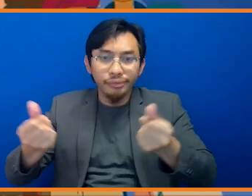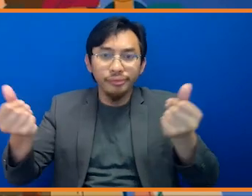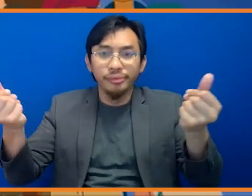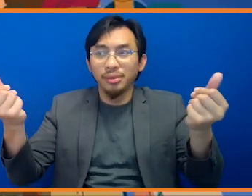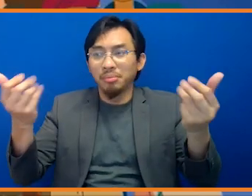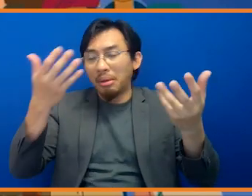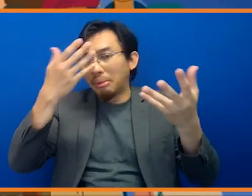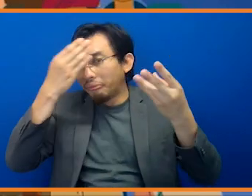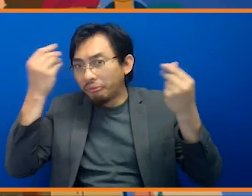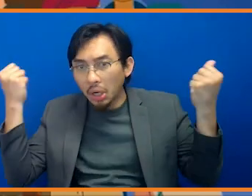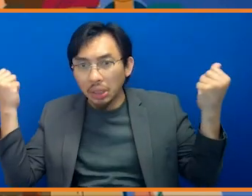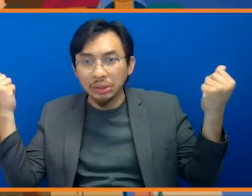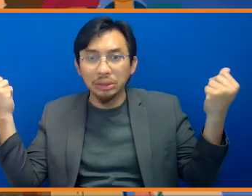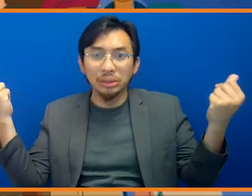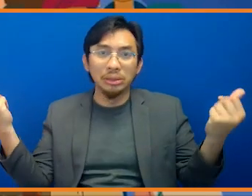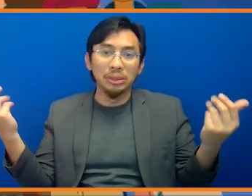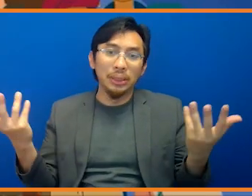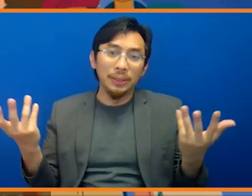all.